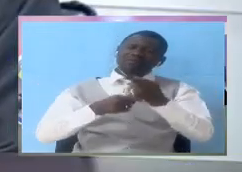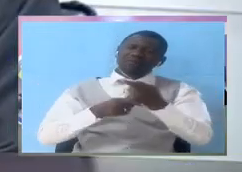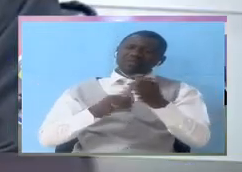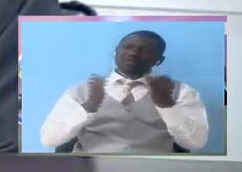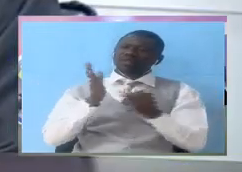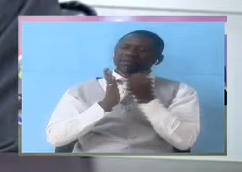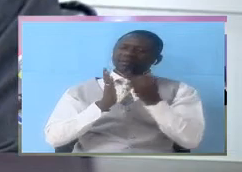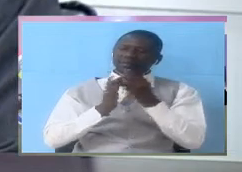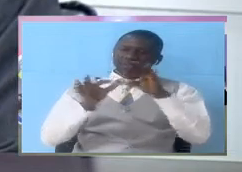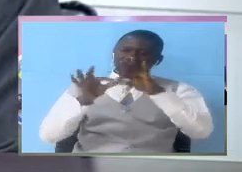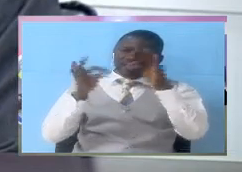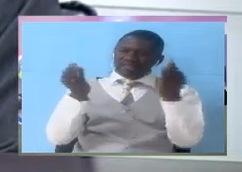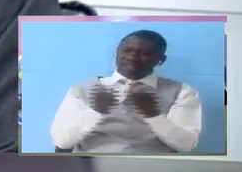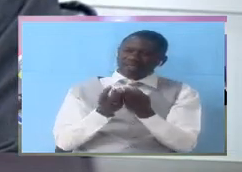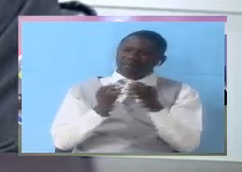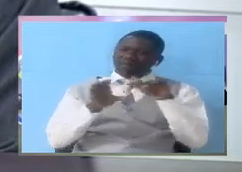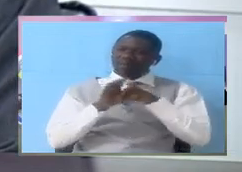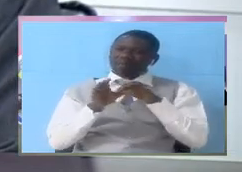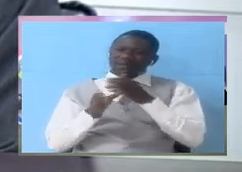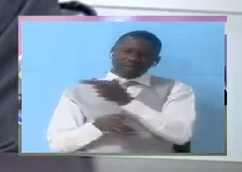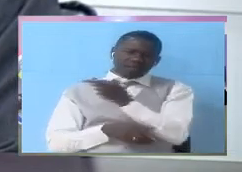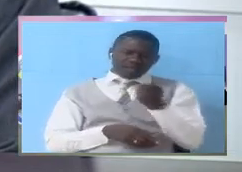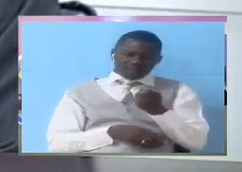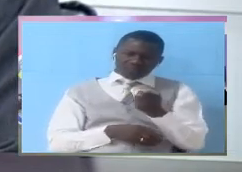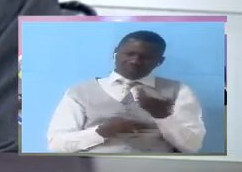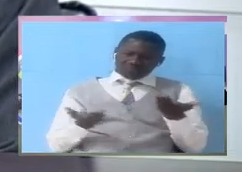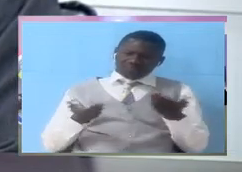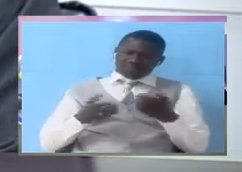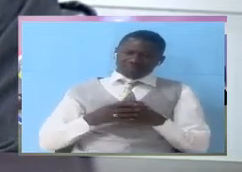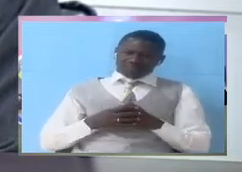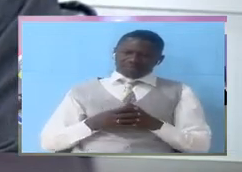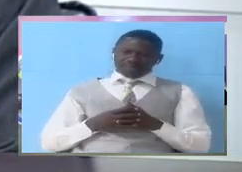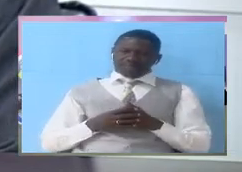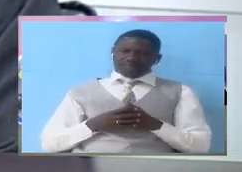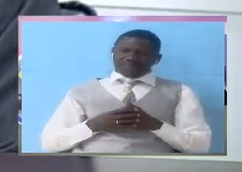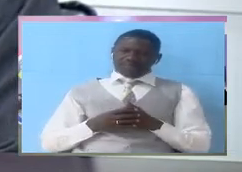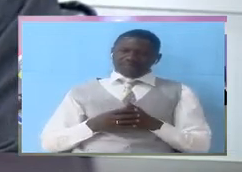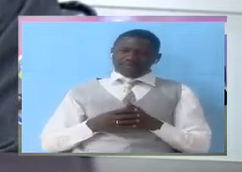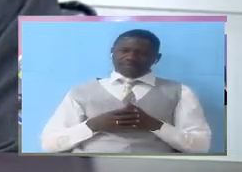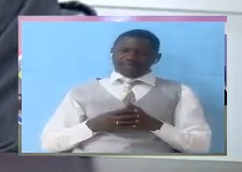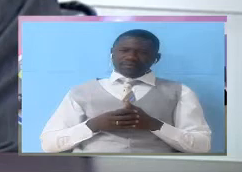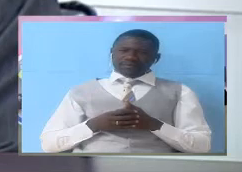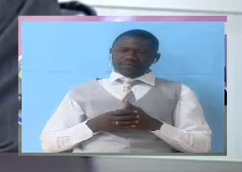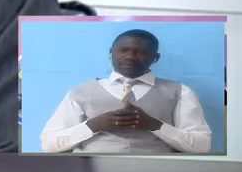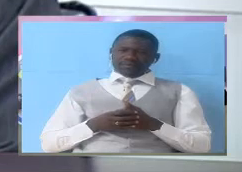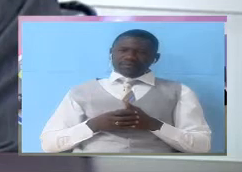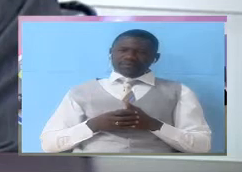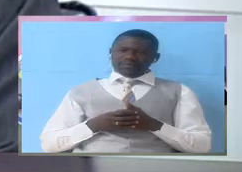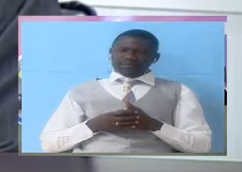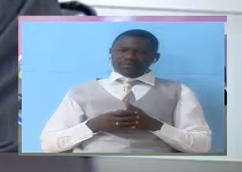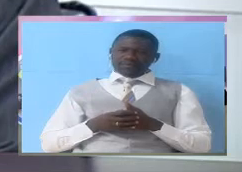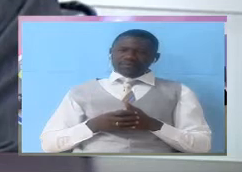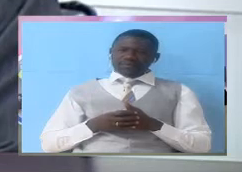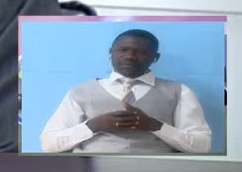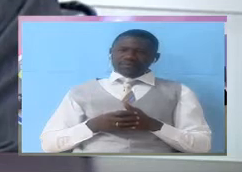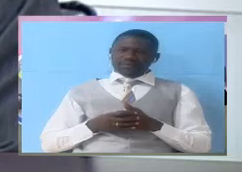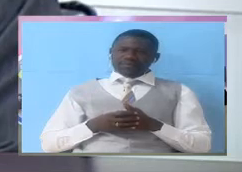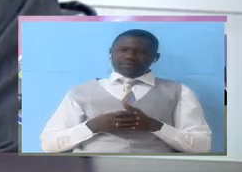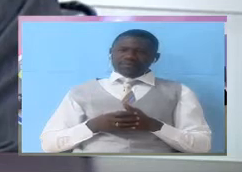won jafé jafé yoy indi nasaxal na yokute bi nga xamne mo wara am ci ngeem kanami panel bi.